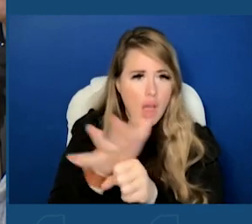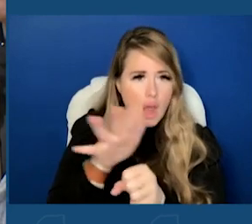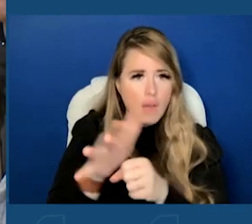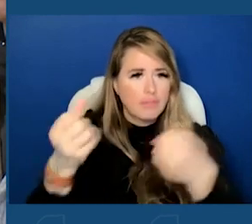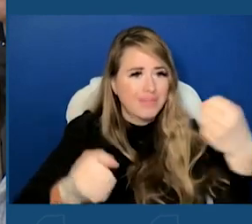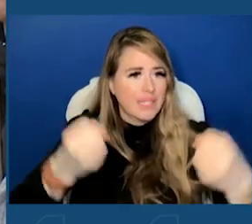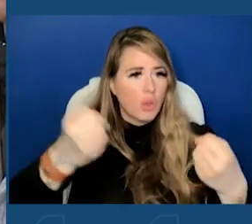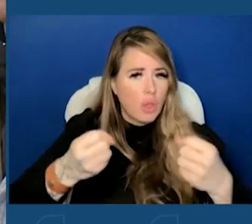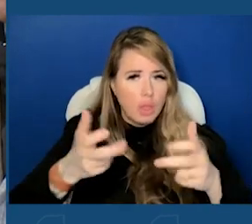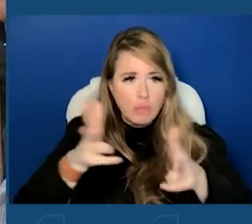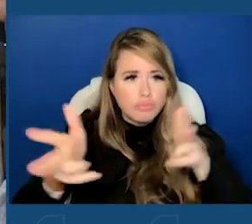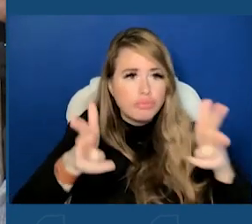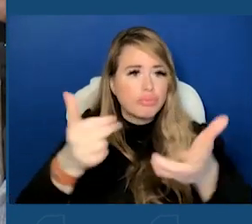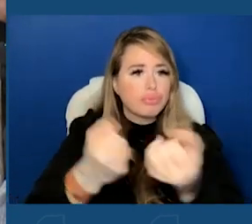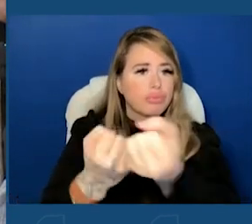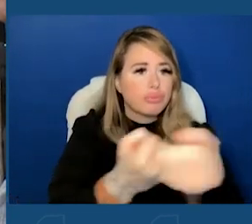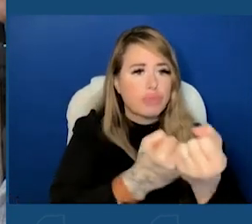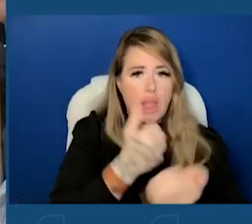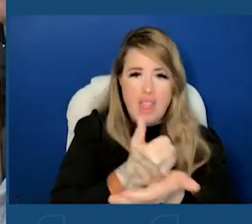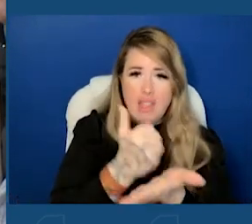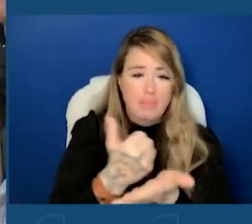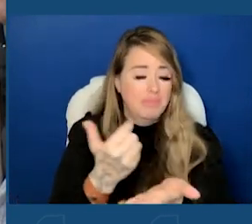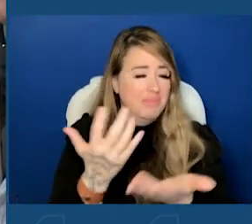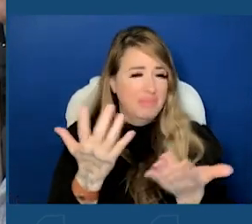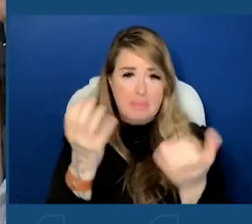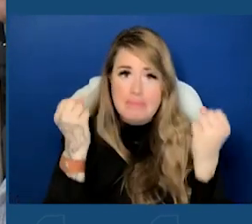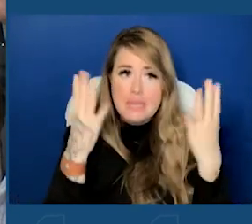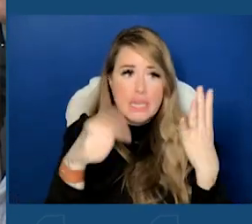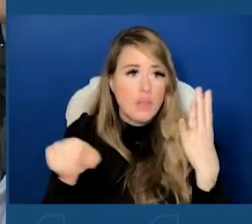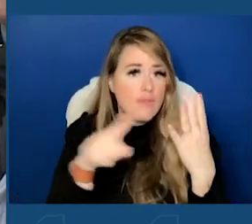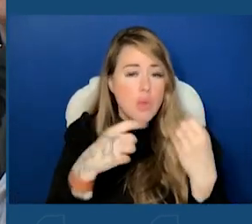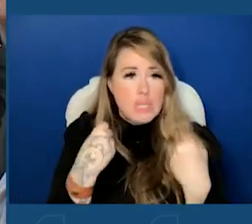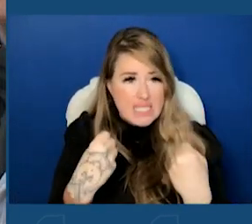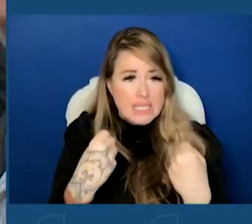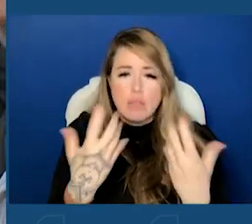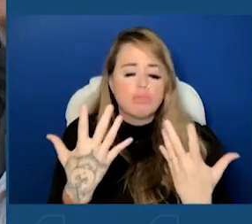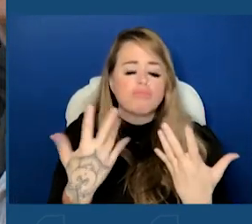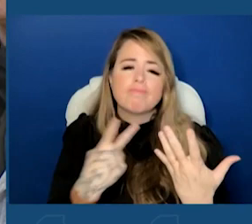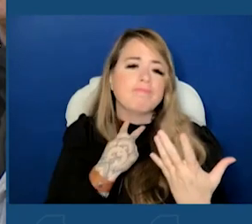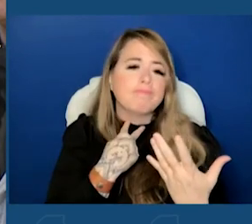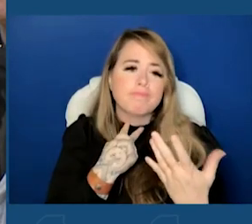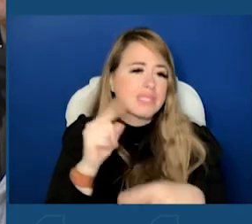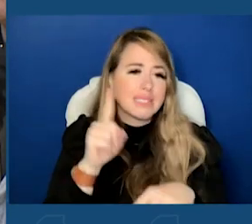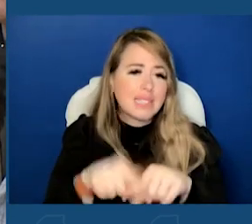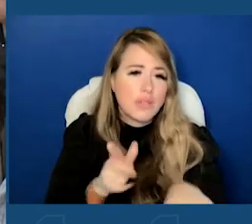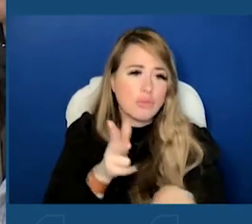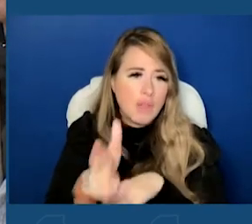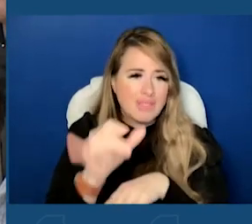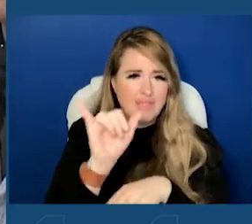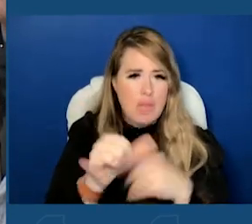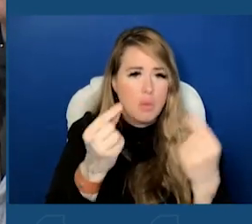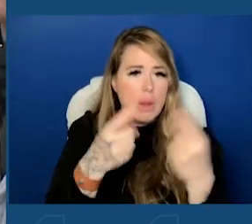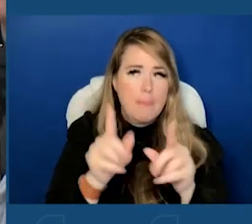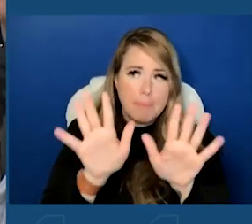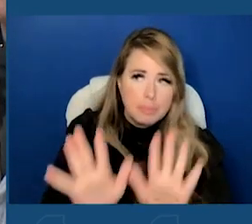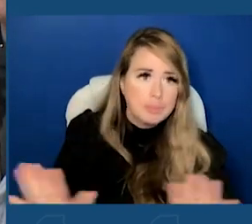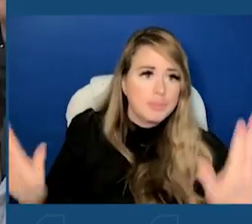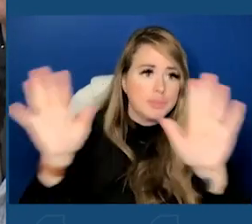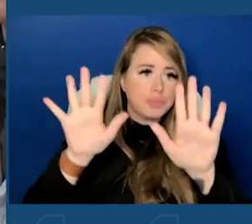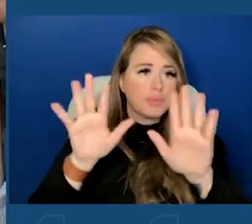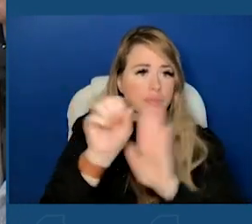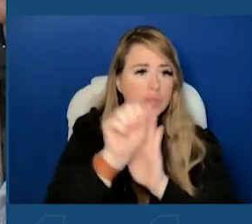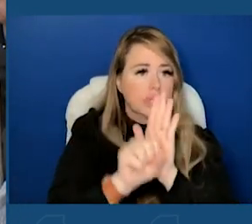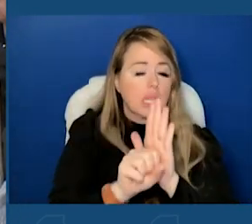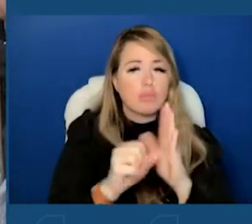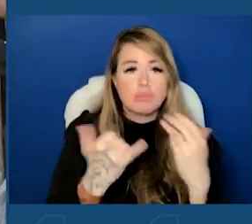now. No matter how many emergency vehicles we have, they just can't get through the conditions as we speak. So that is what's happening in other parts of the state. At